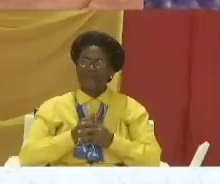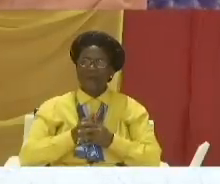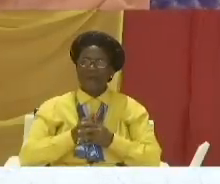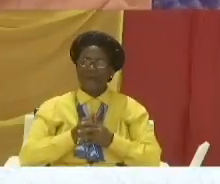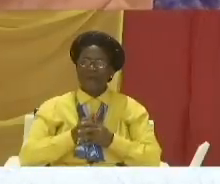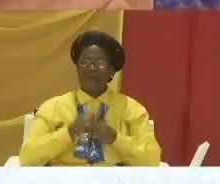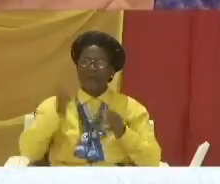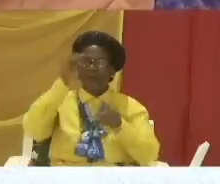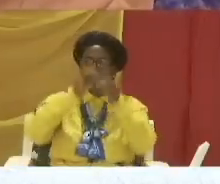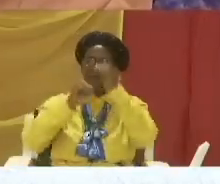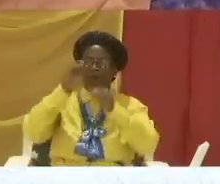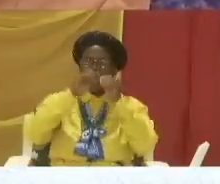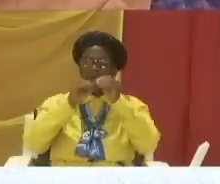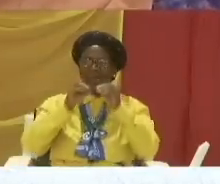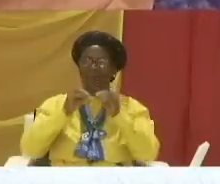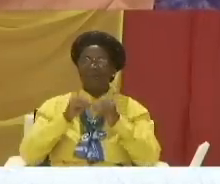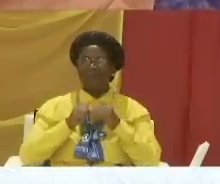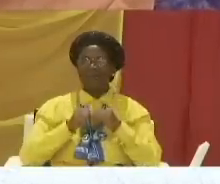Oh.